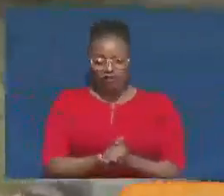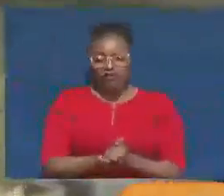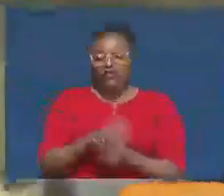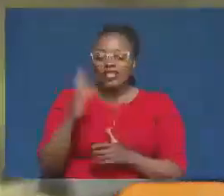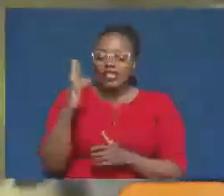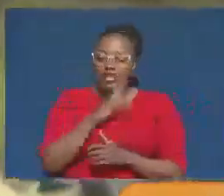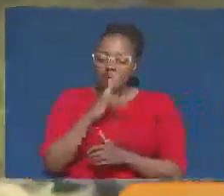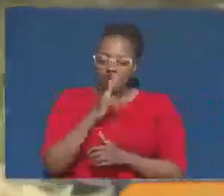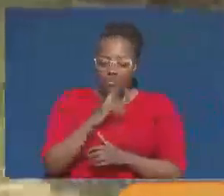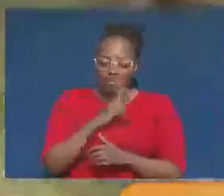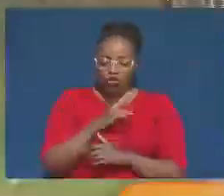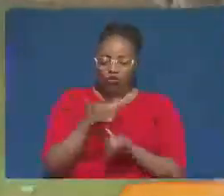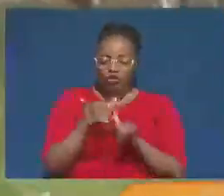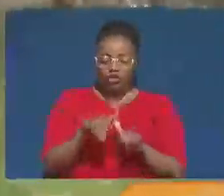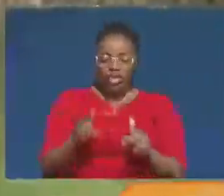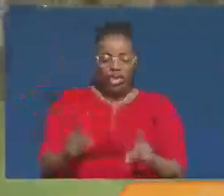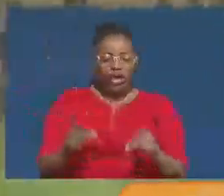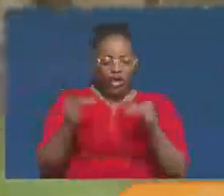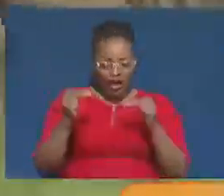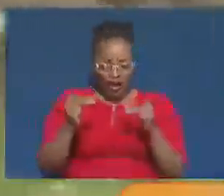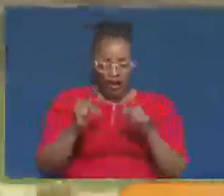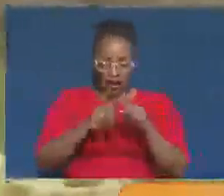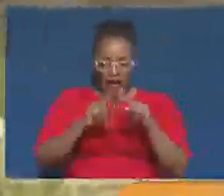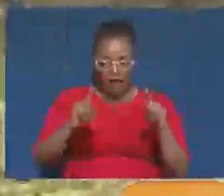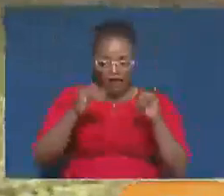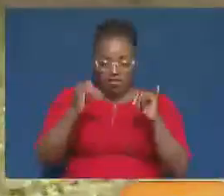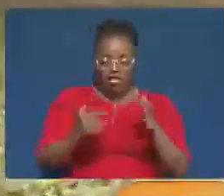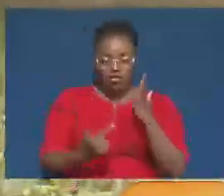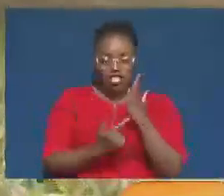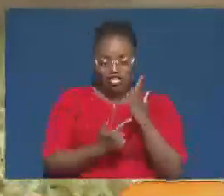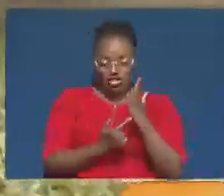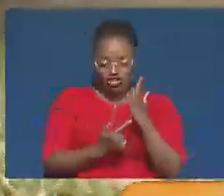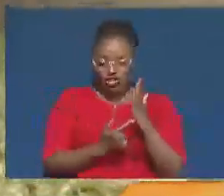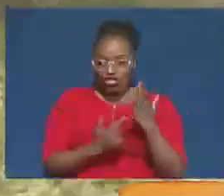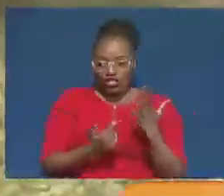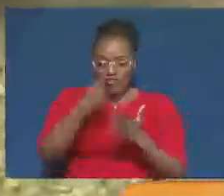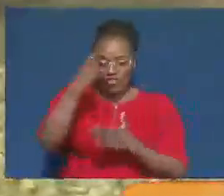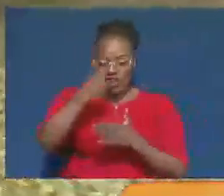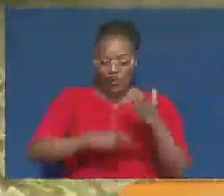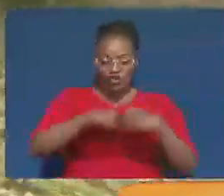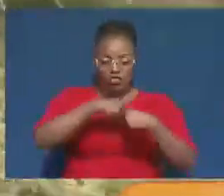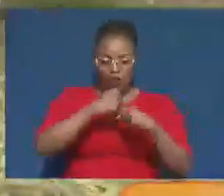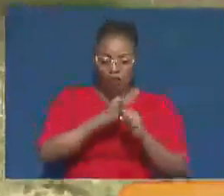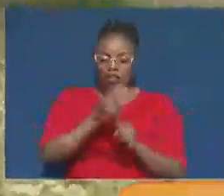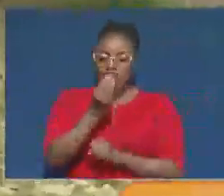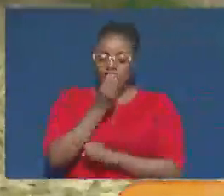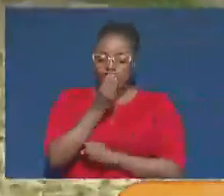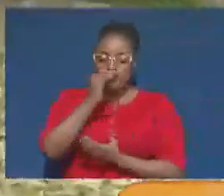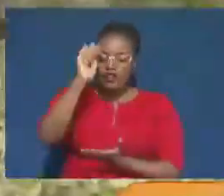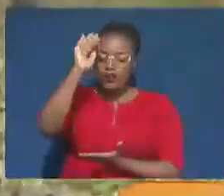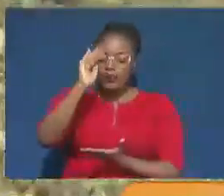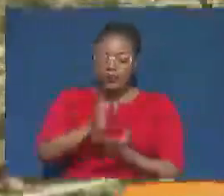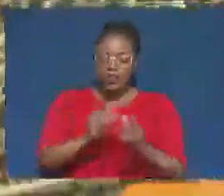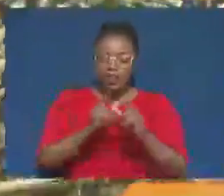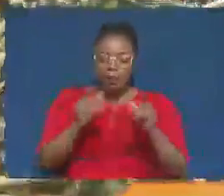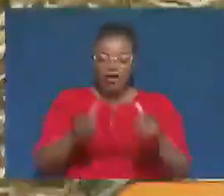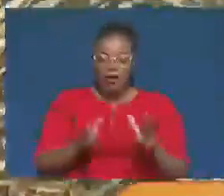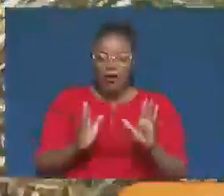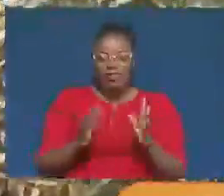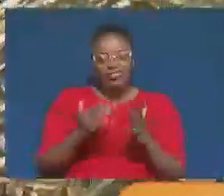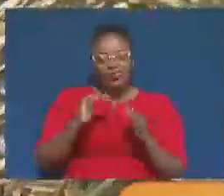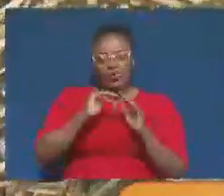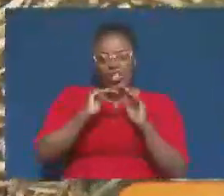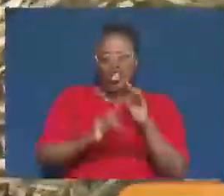risk of rot remains high. But with the new technology, the cost of making feed drops dramatically to less